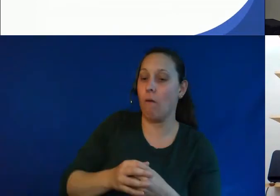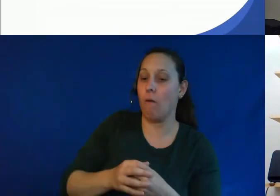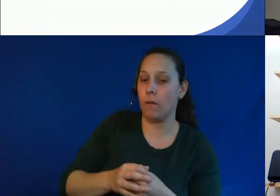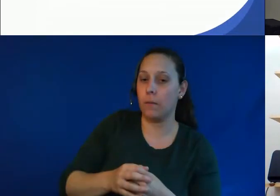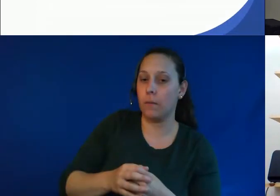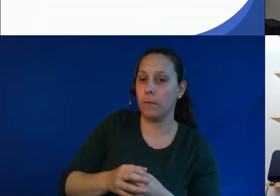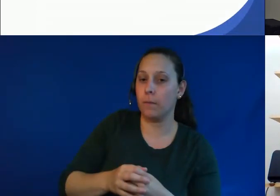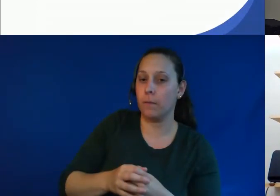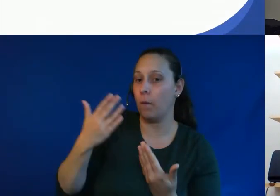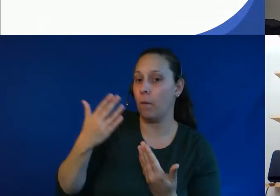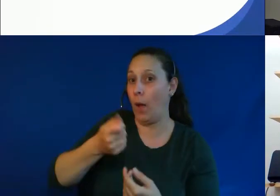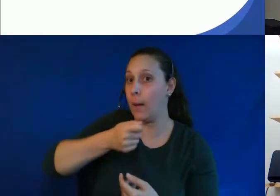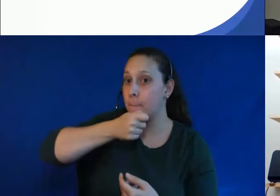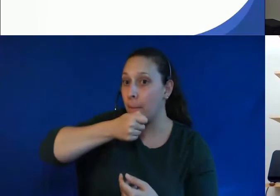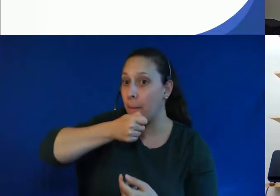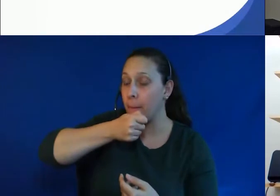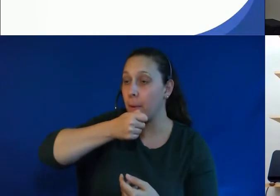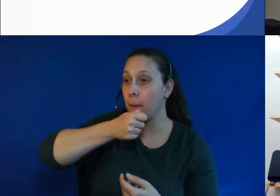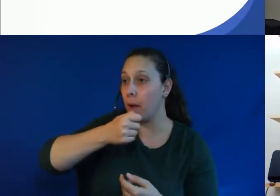share your audio and video.